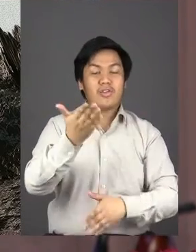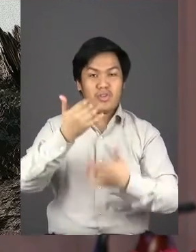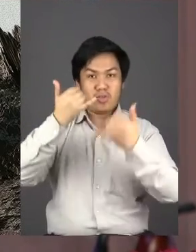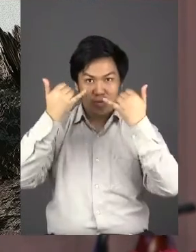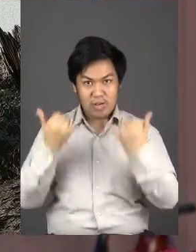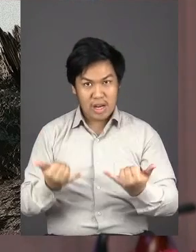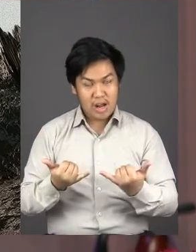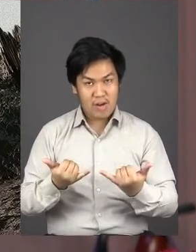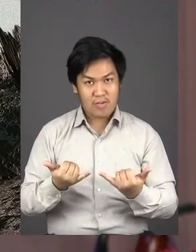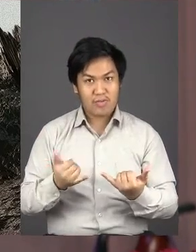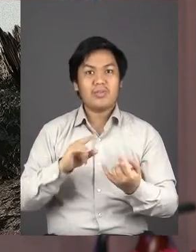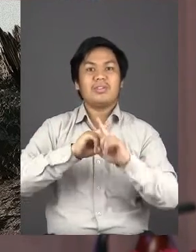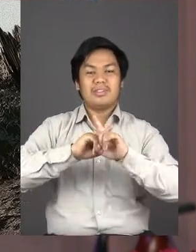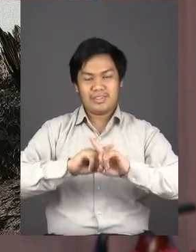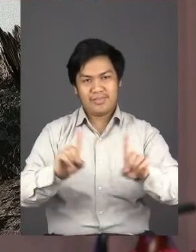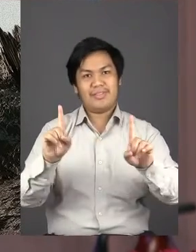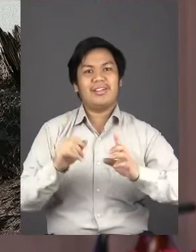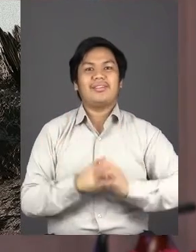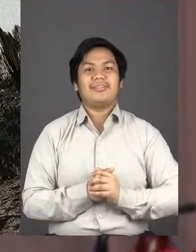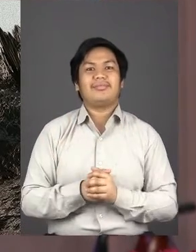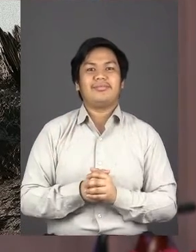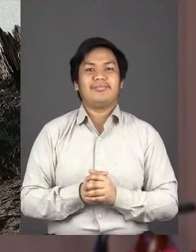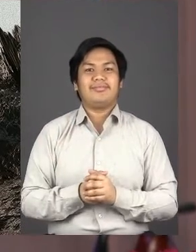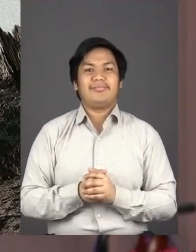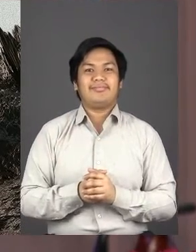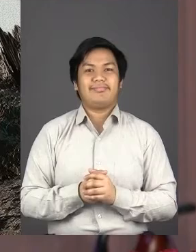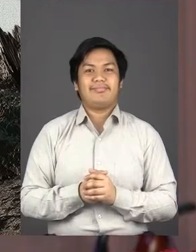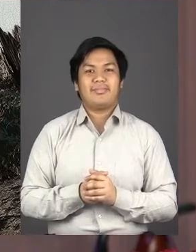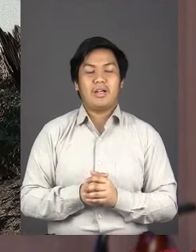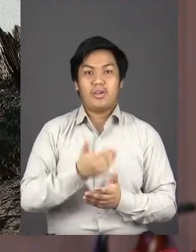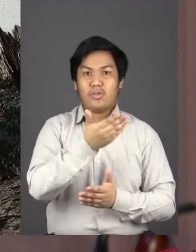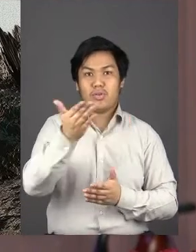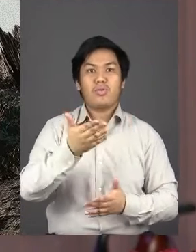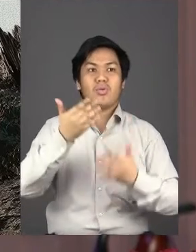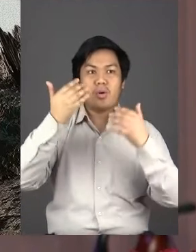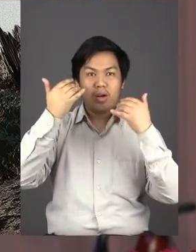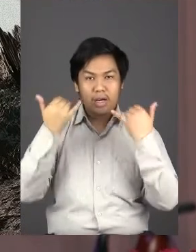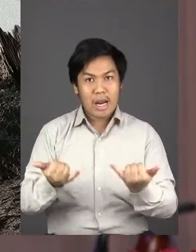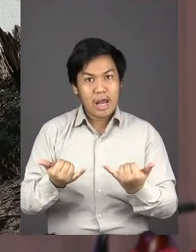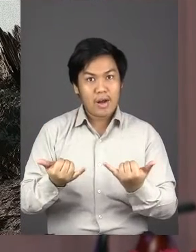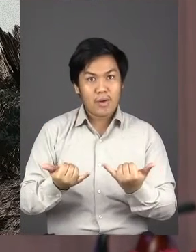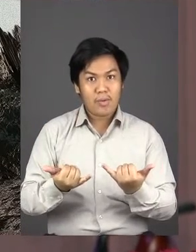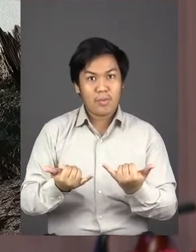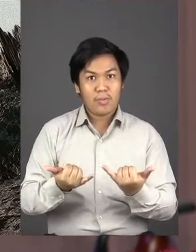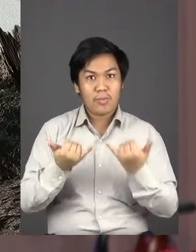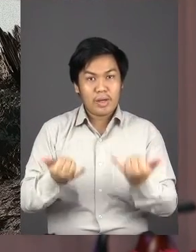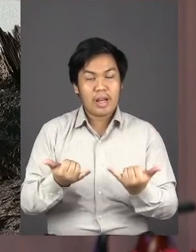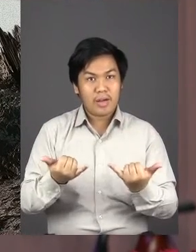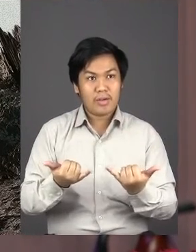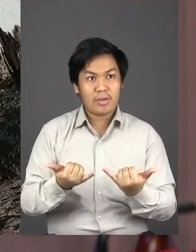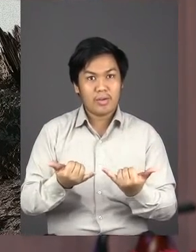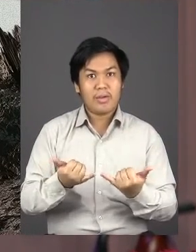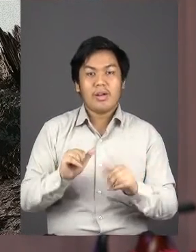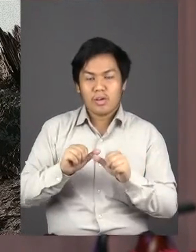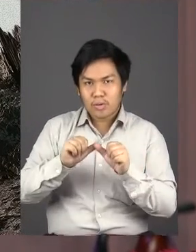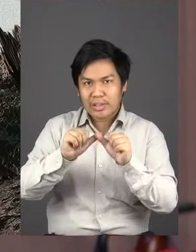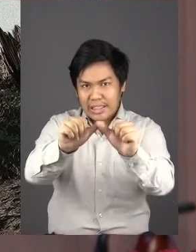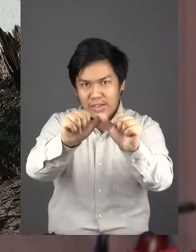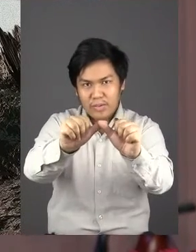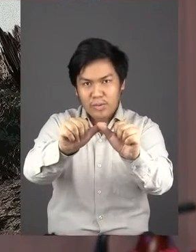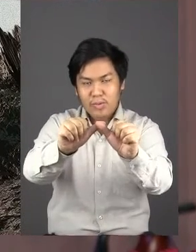present perfect tense. You are, mula ngayon and going